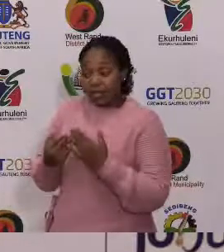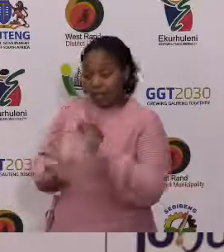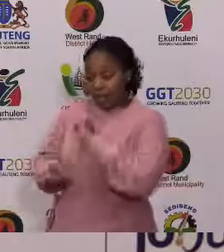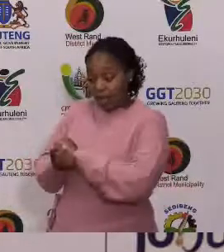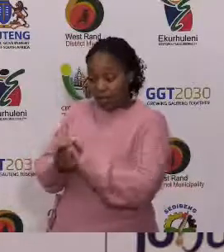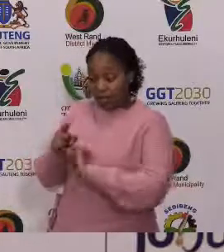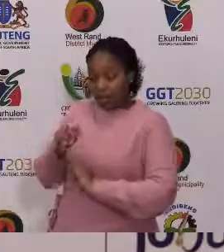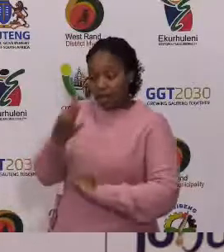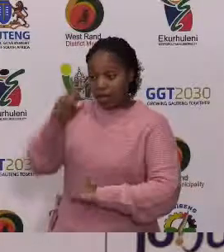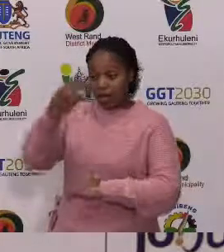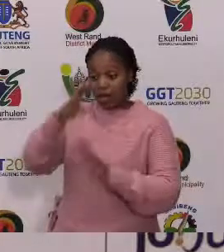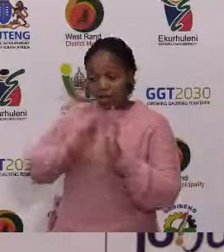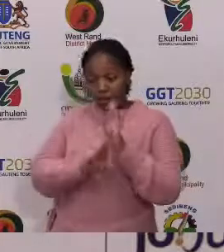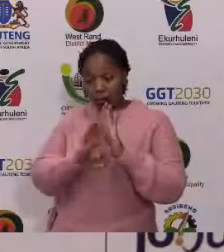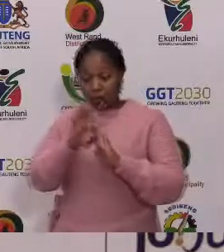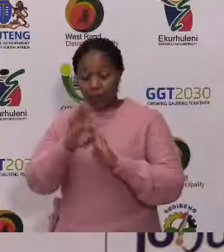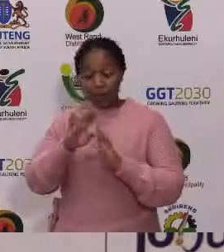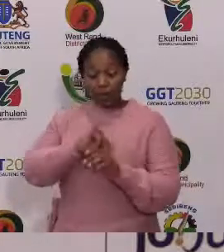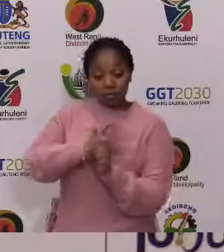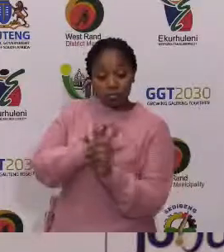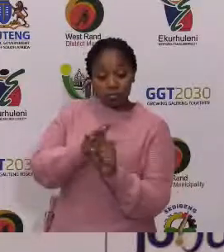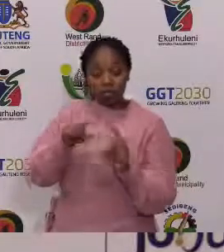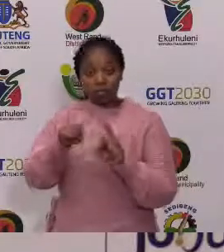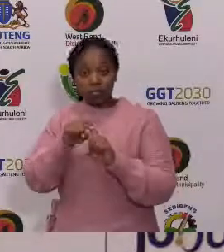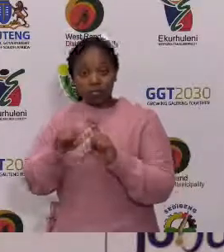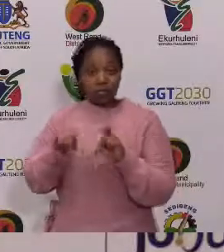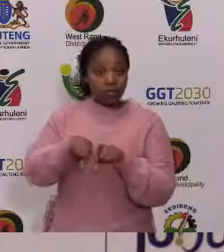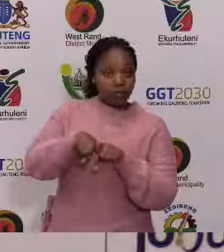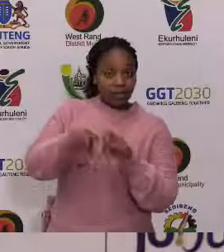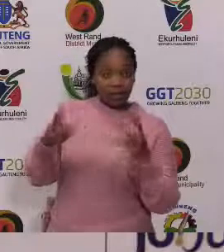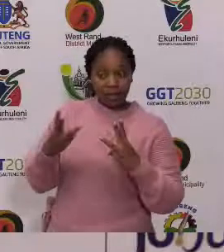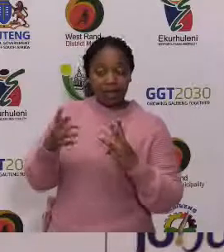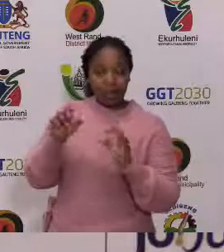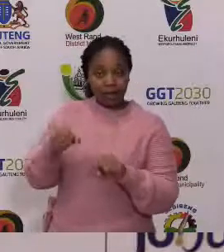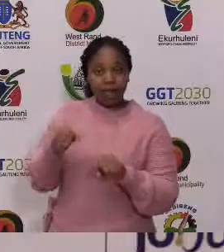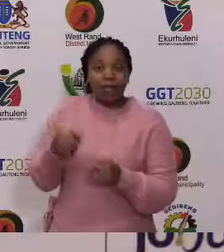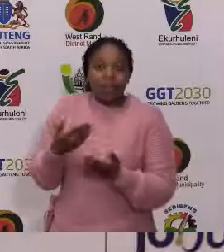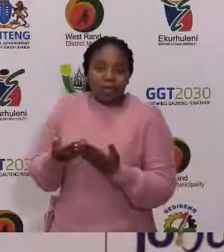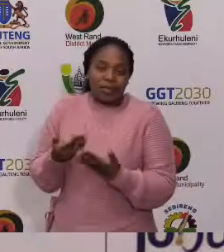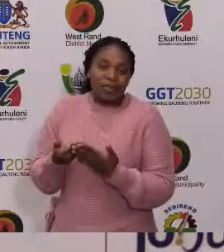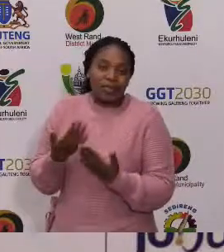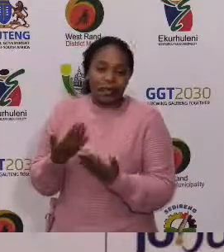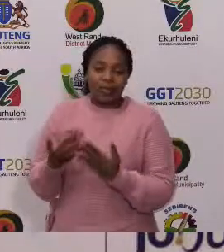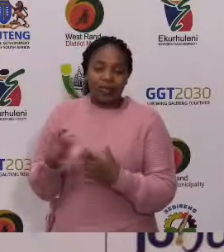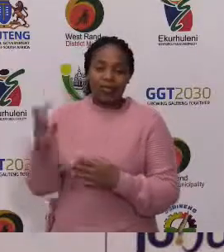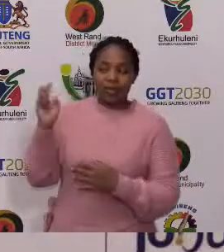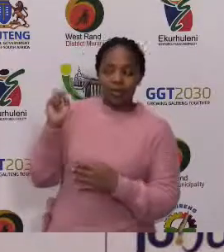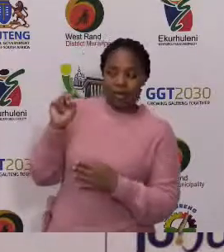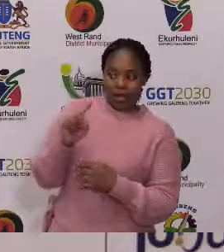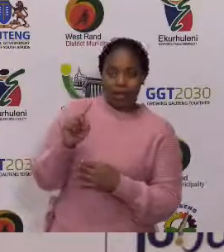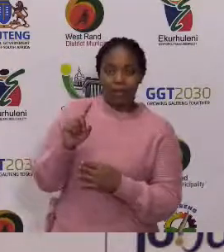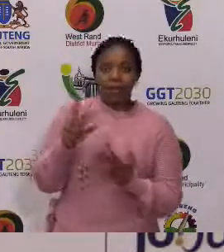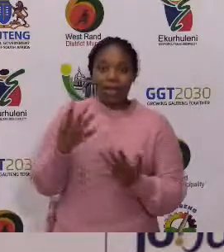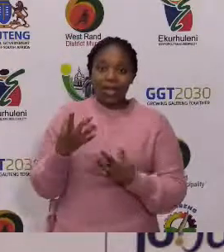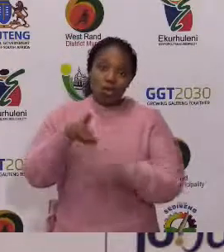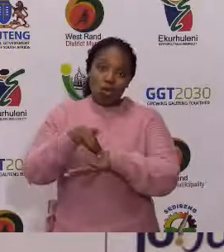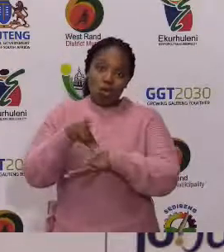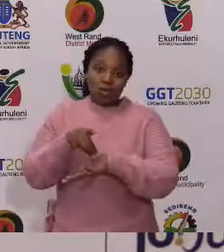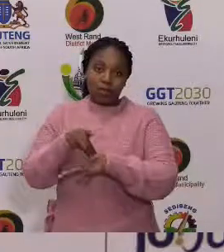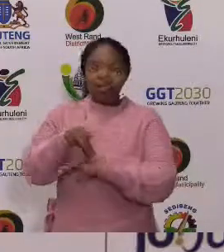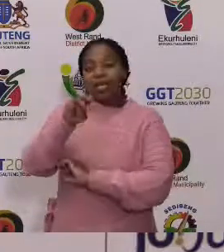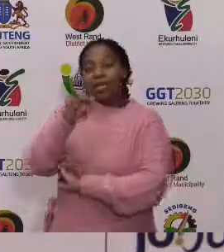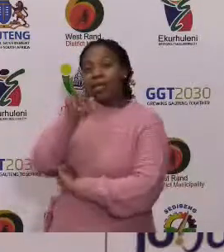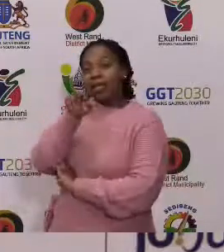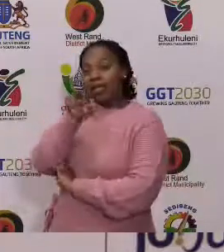gets to us as it is likely to get to us, and Dr. Mary Kaunga says it is